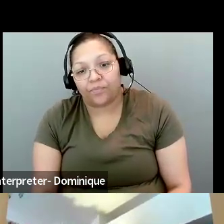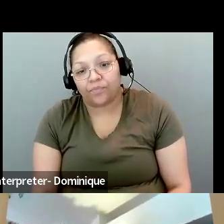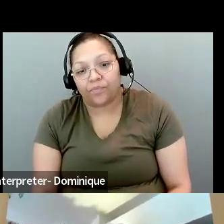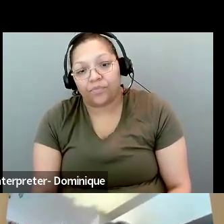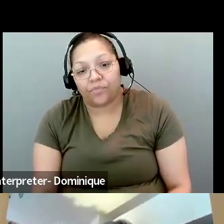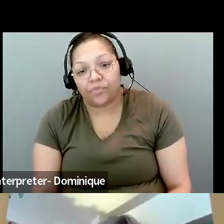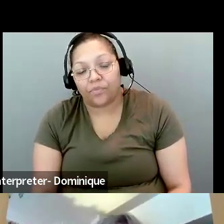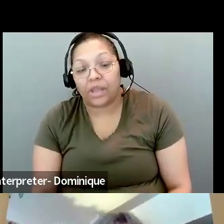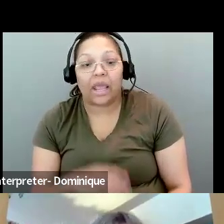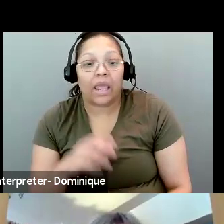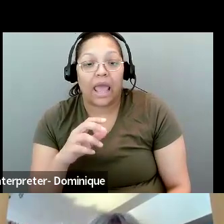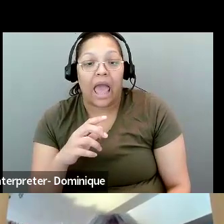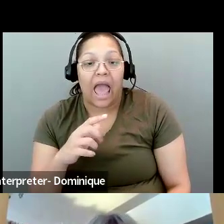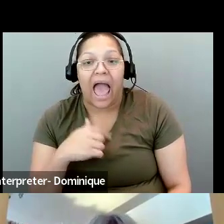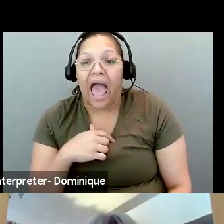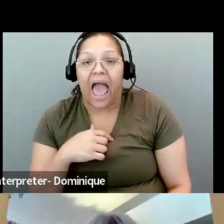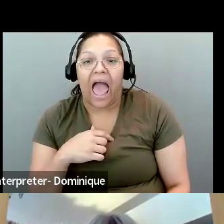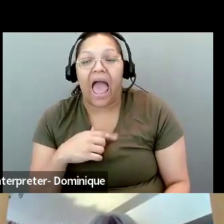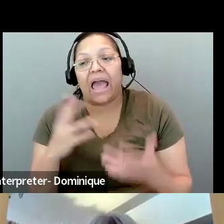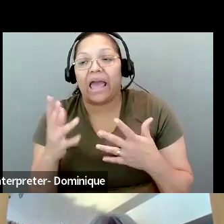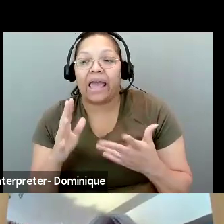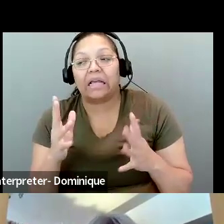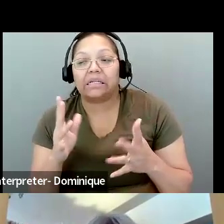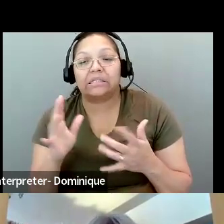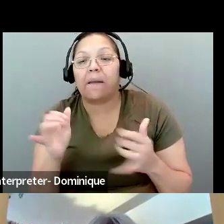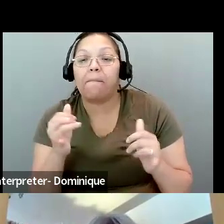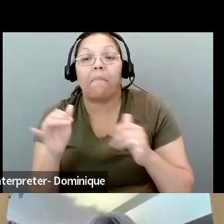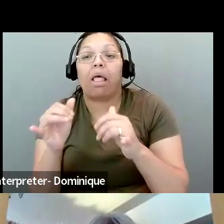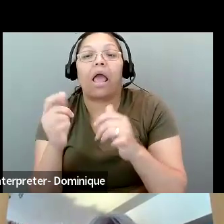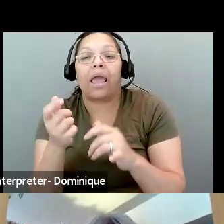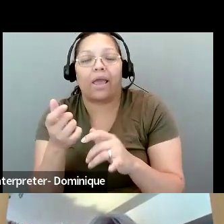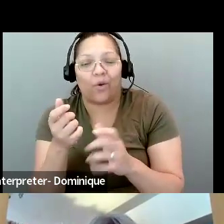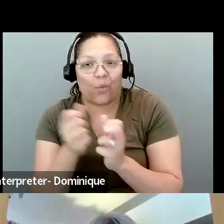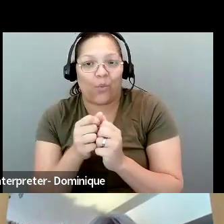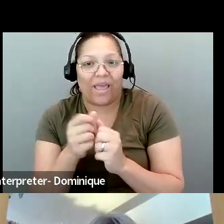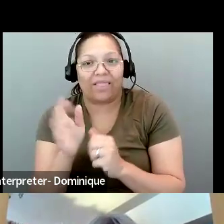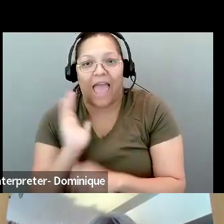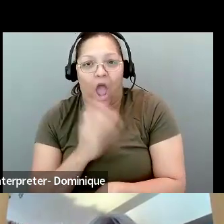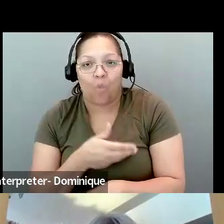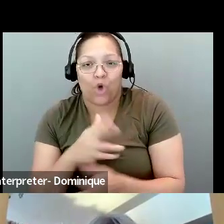Although, you know, I play around with our nursing homes a little bit, because,